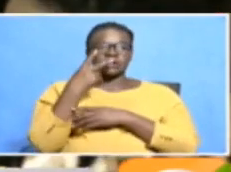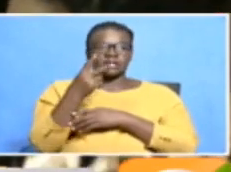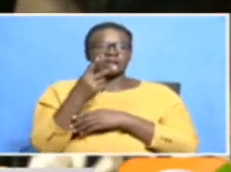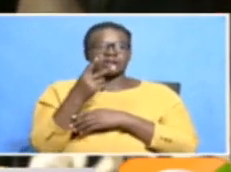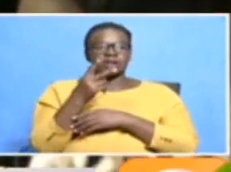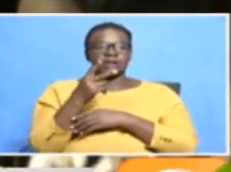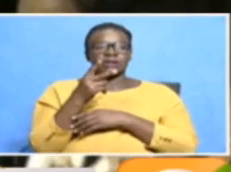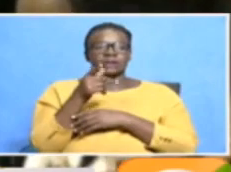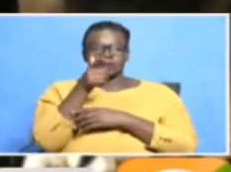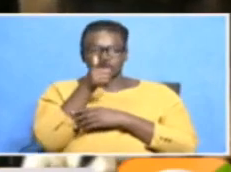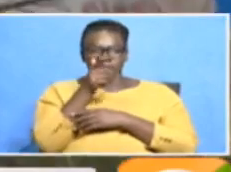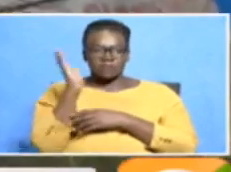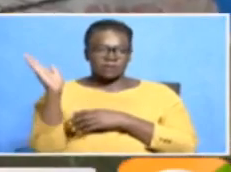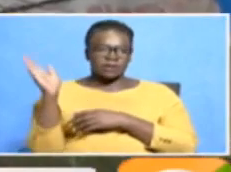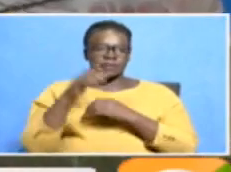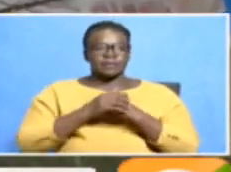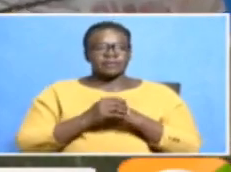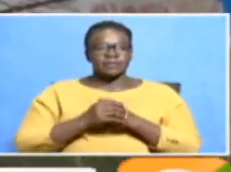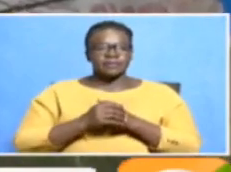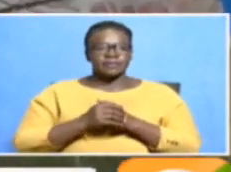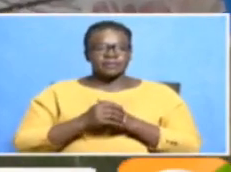this file footage we have.